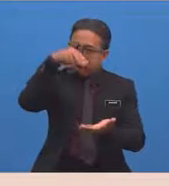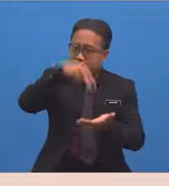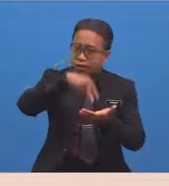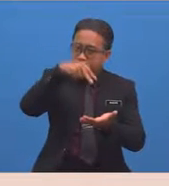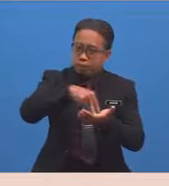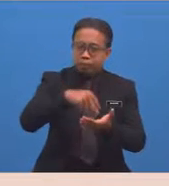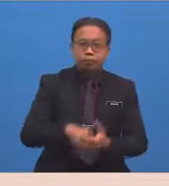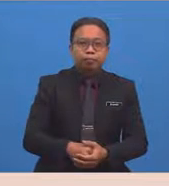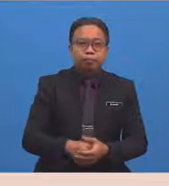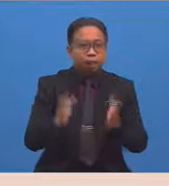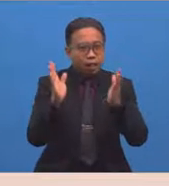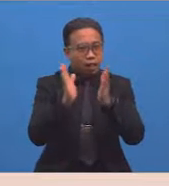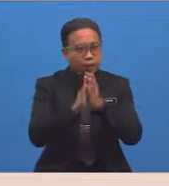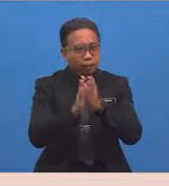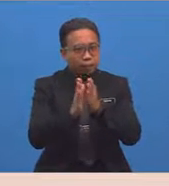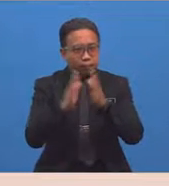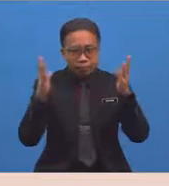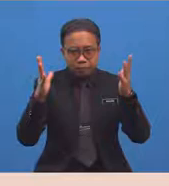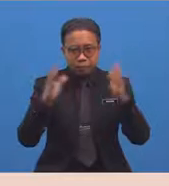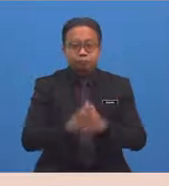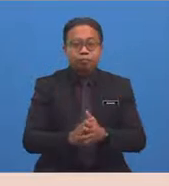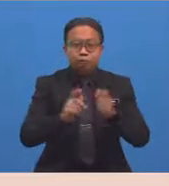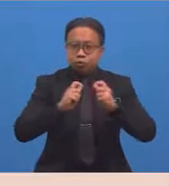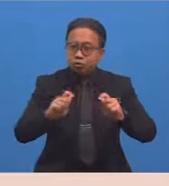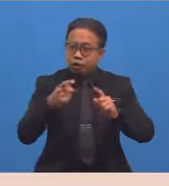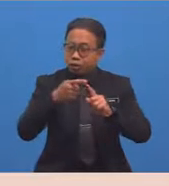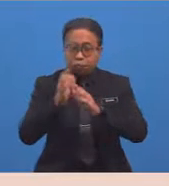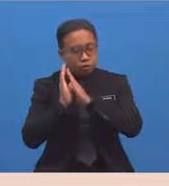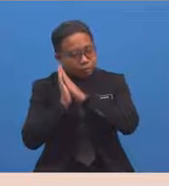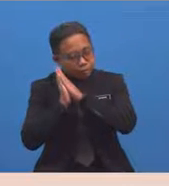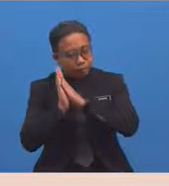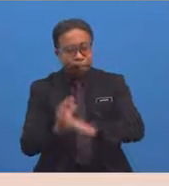my hands, and I was trying to sleep.